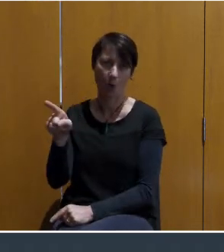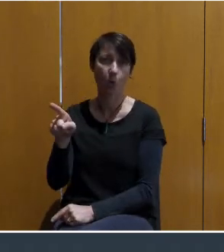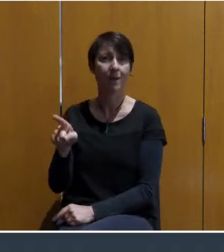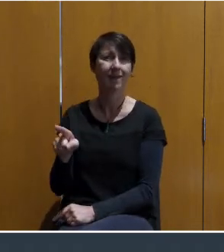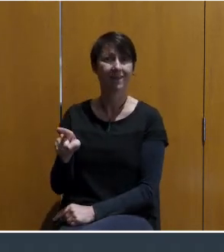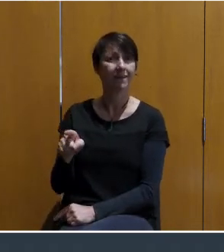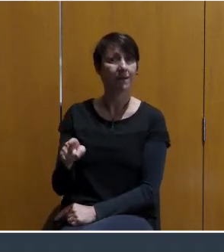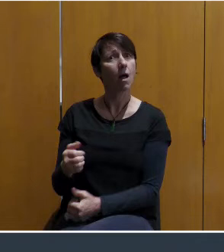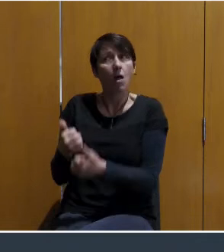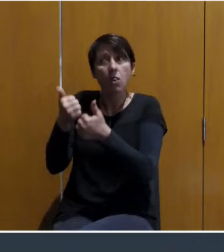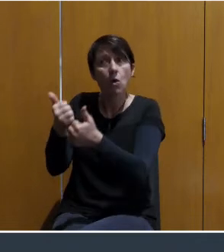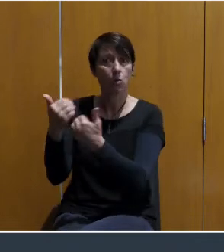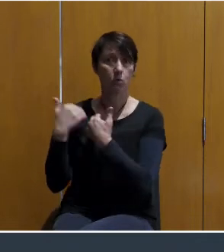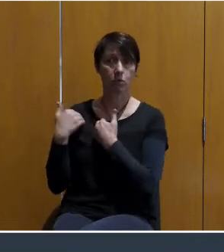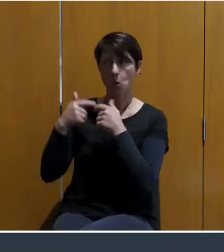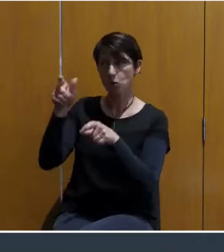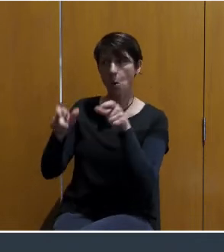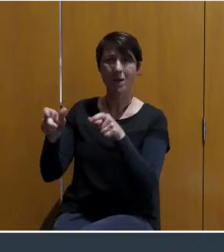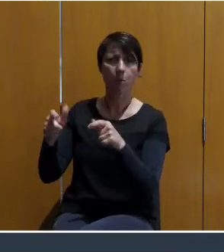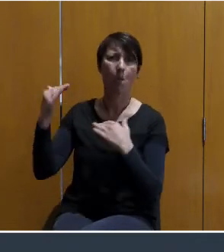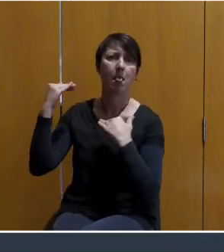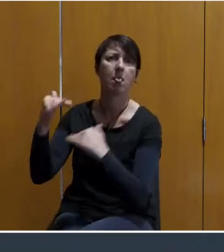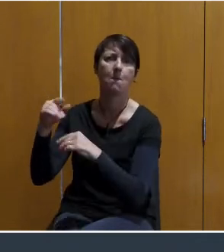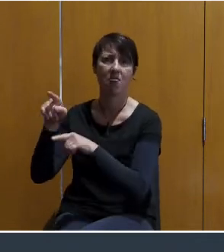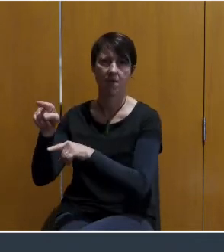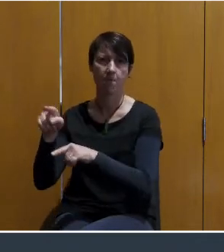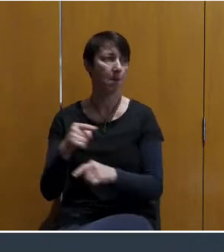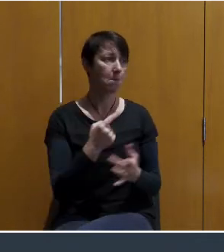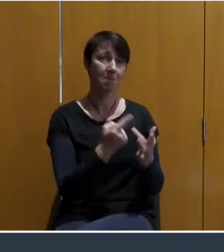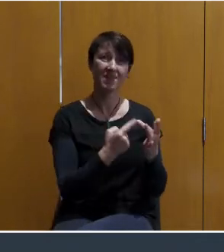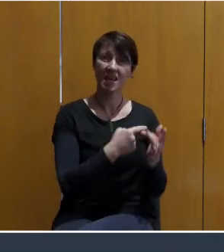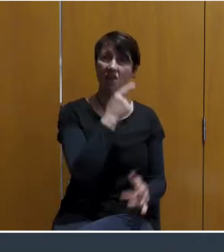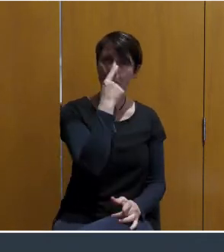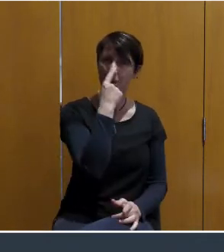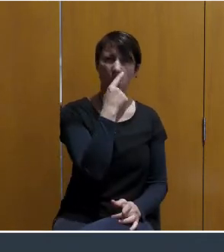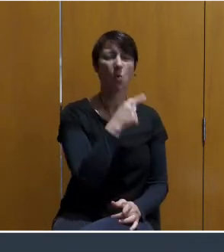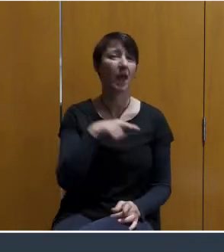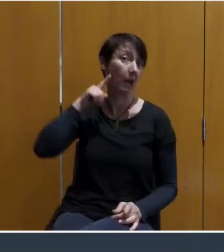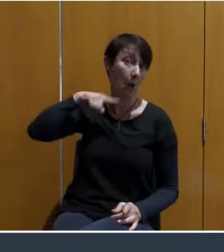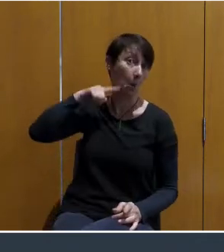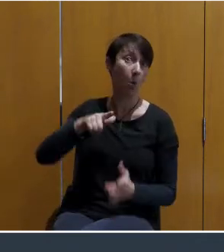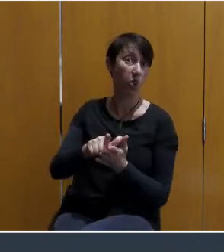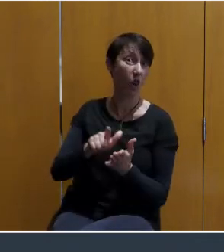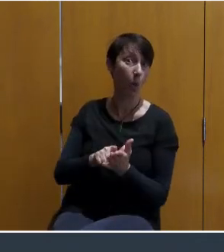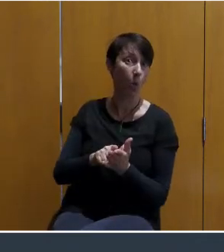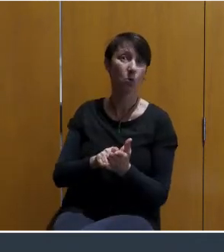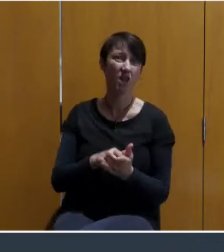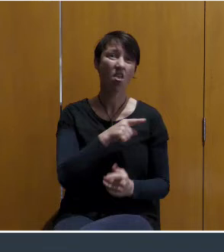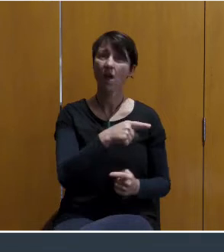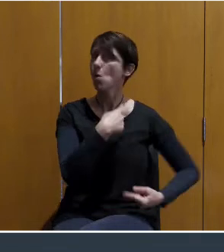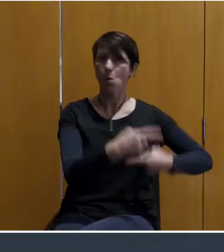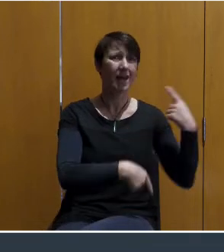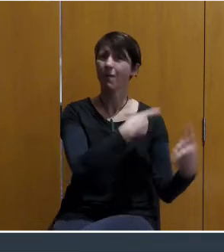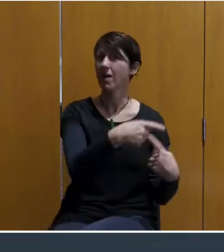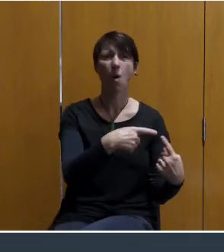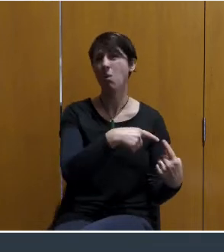whilst the others that aren't following the current bylaws will continue to run amok because there are not enough consequences for